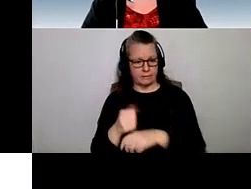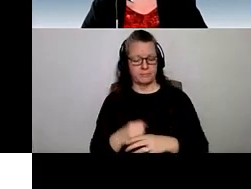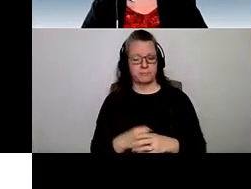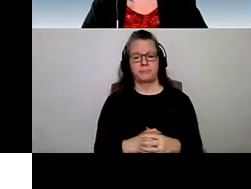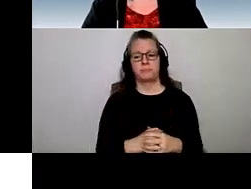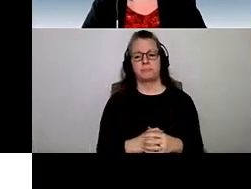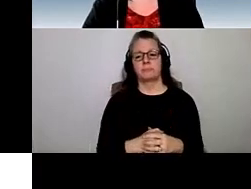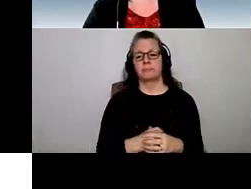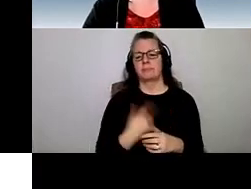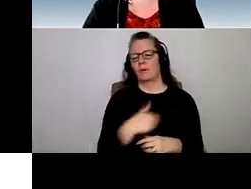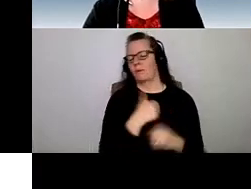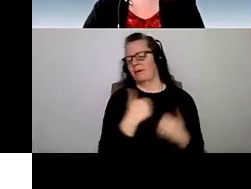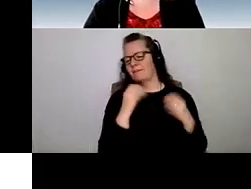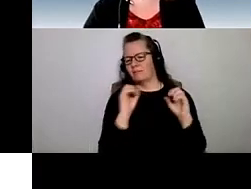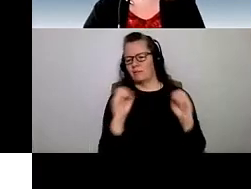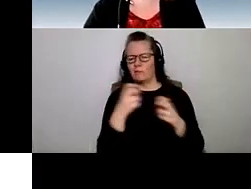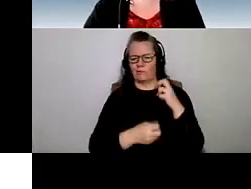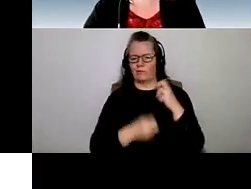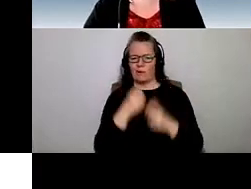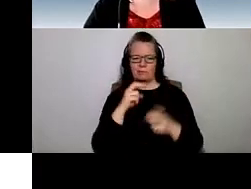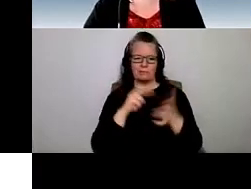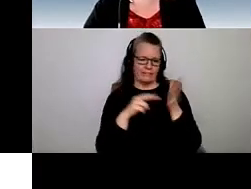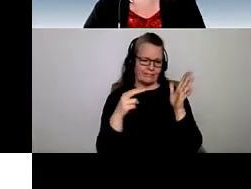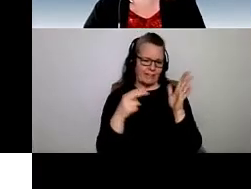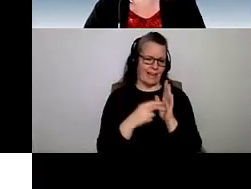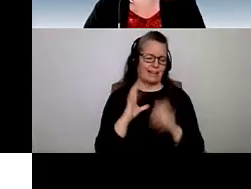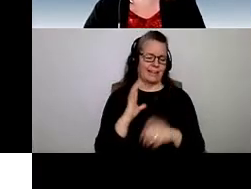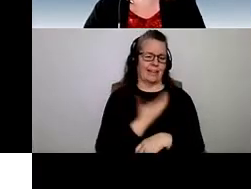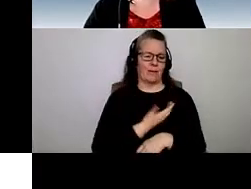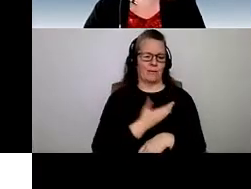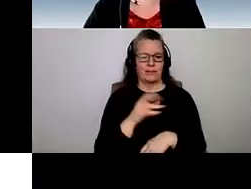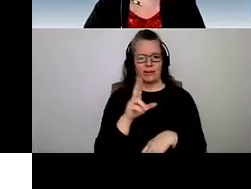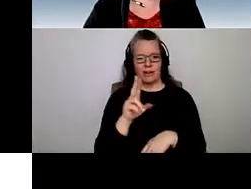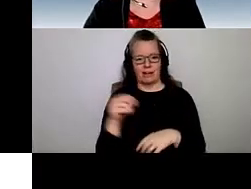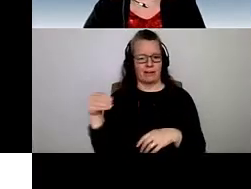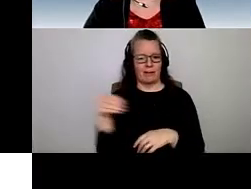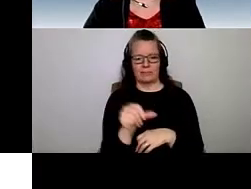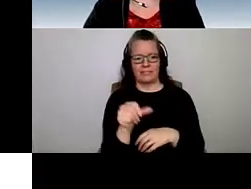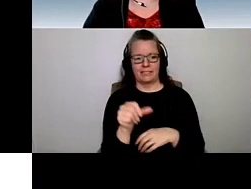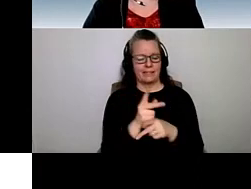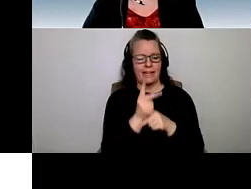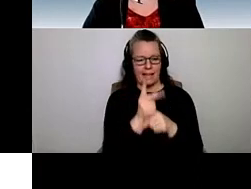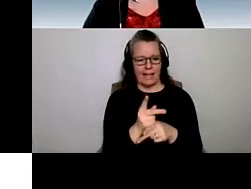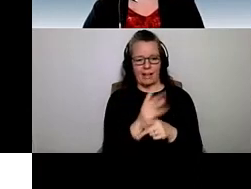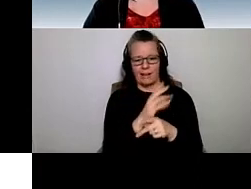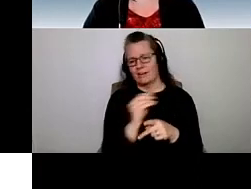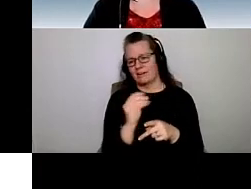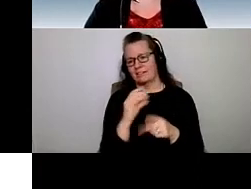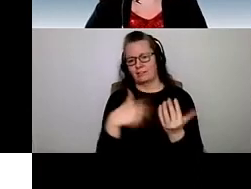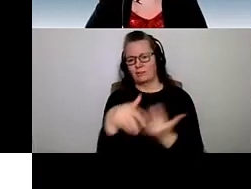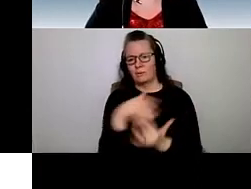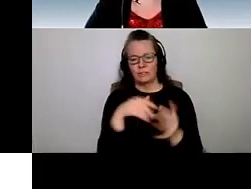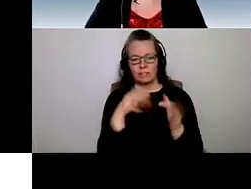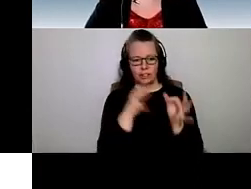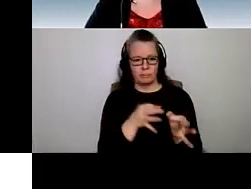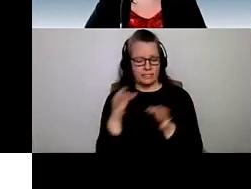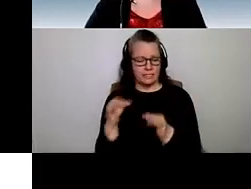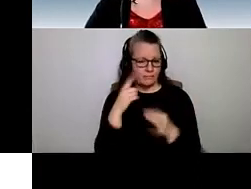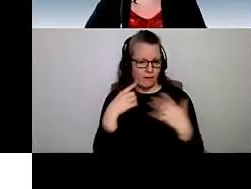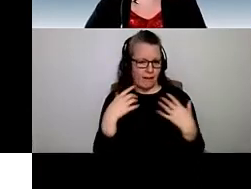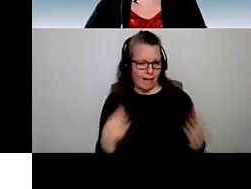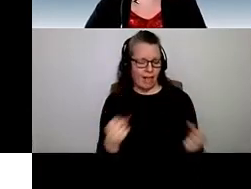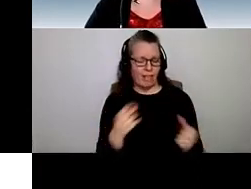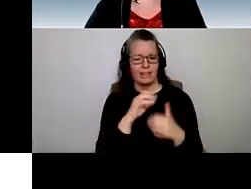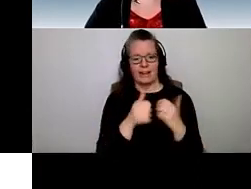We have no problem defining our uncompensated care and our social determinants of health and how that